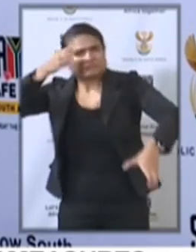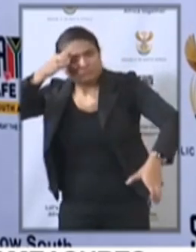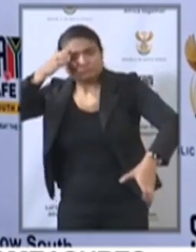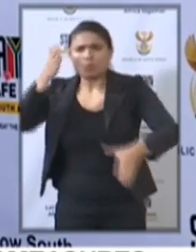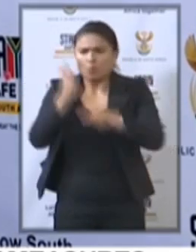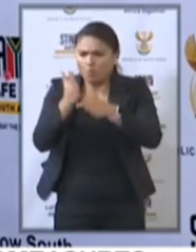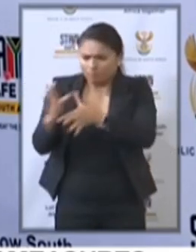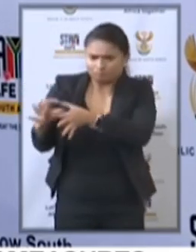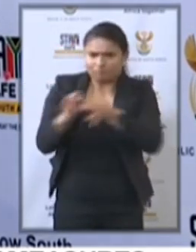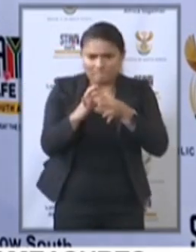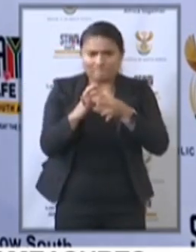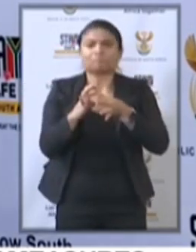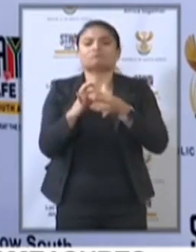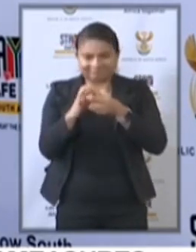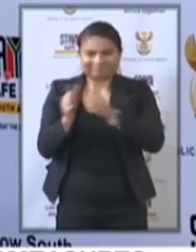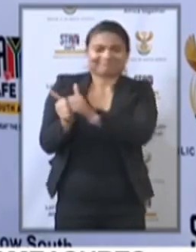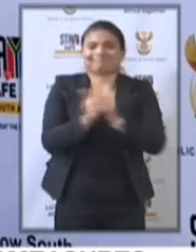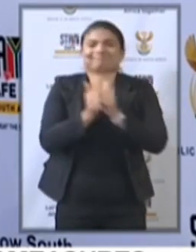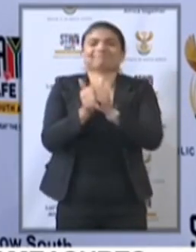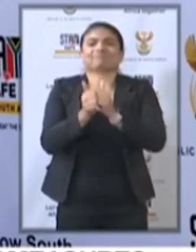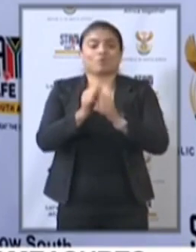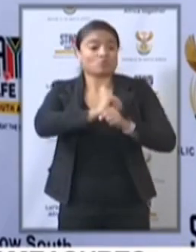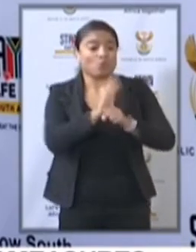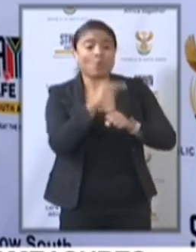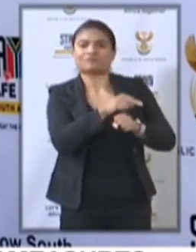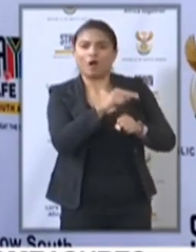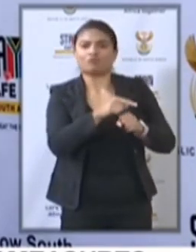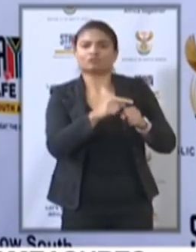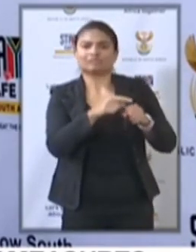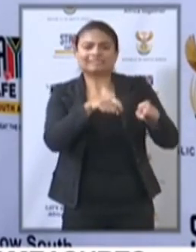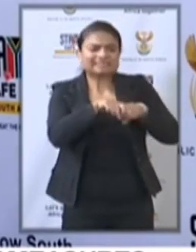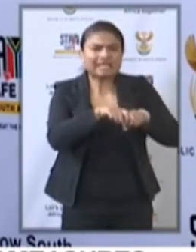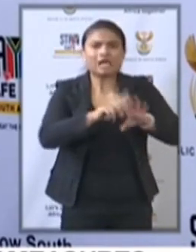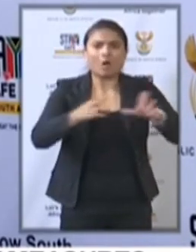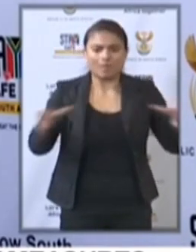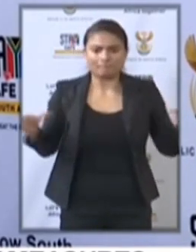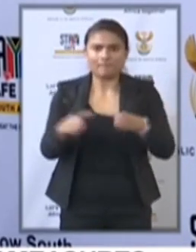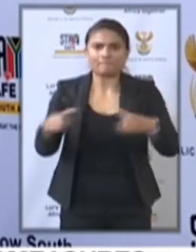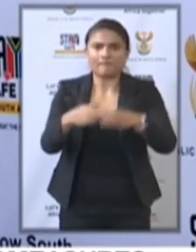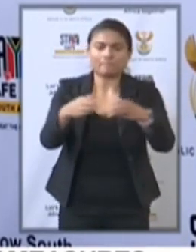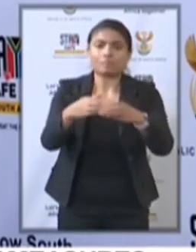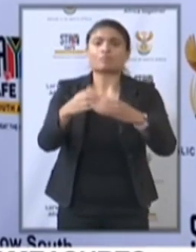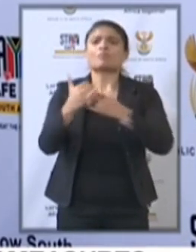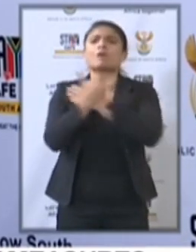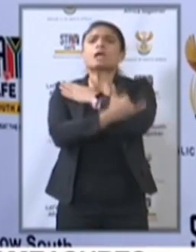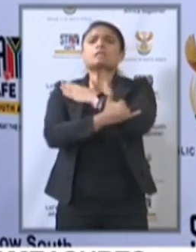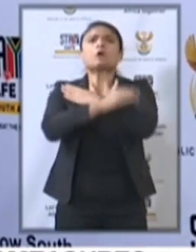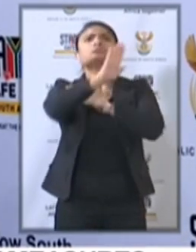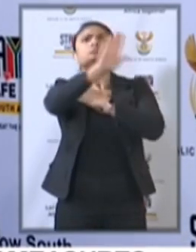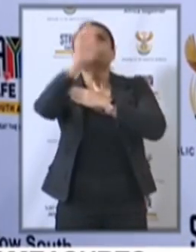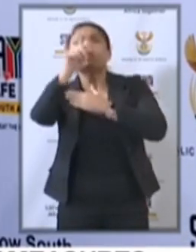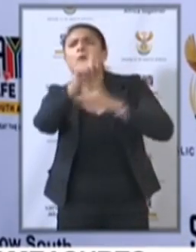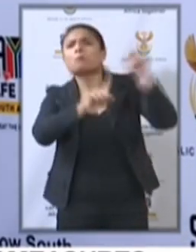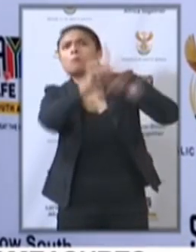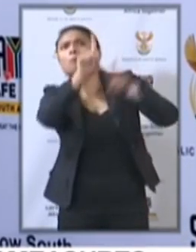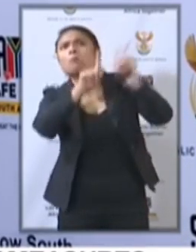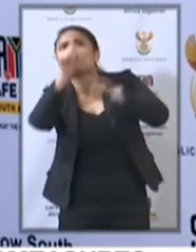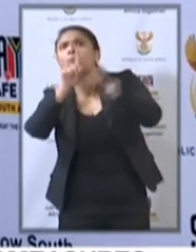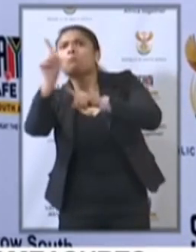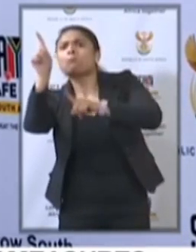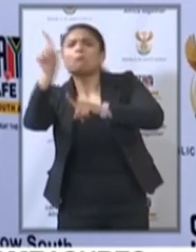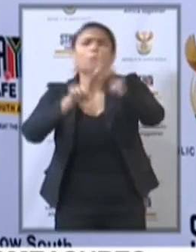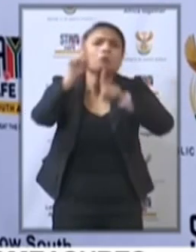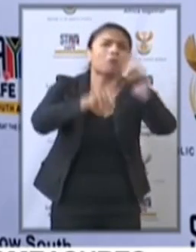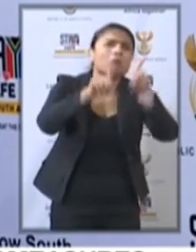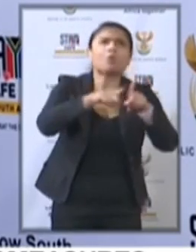fact, evidence from other countries that are successfully fighting the COVID-19 pandemic